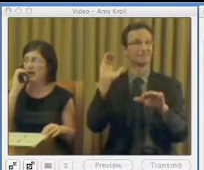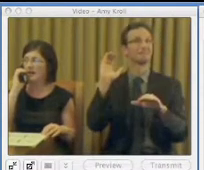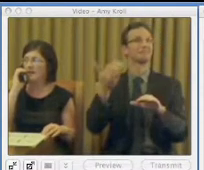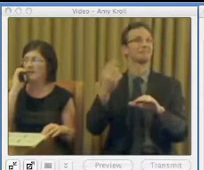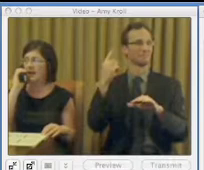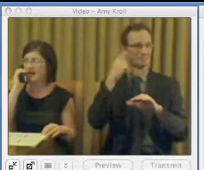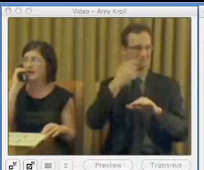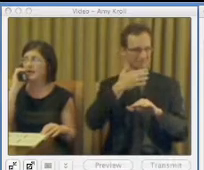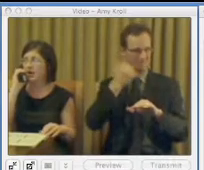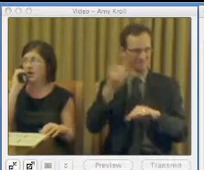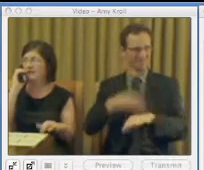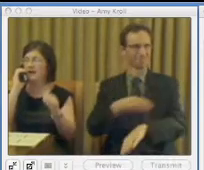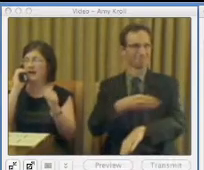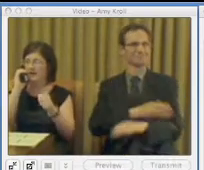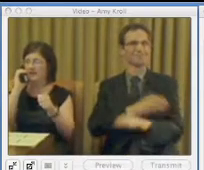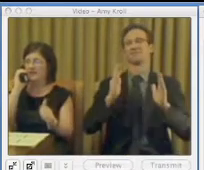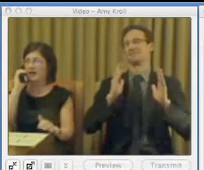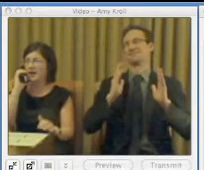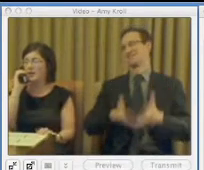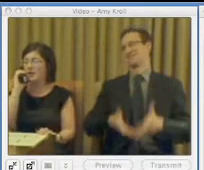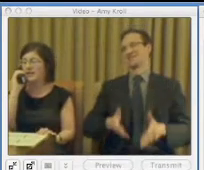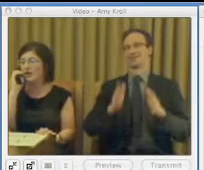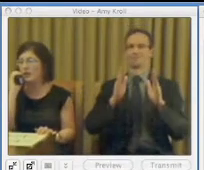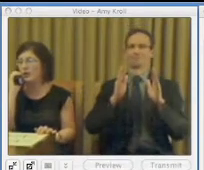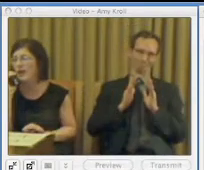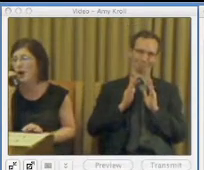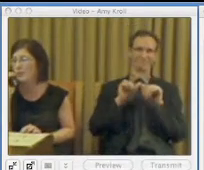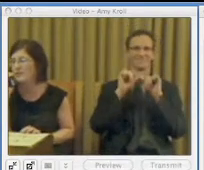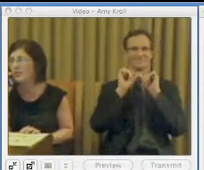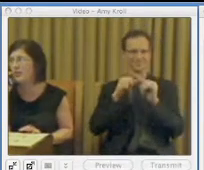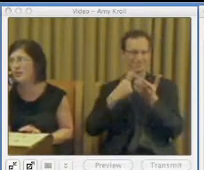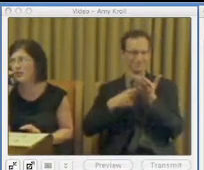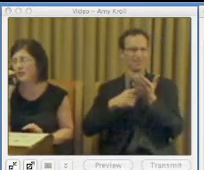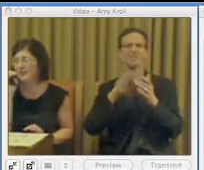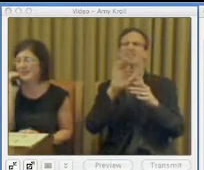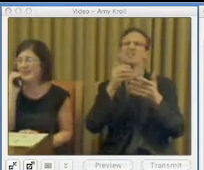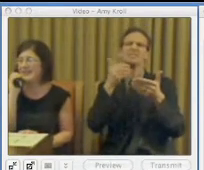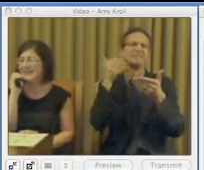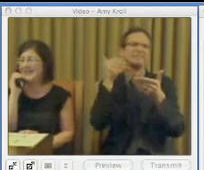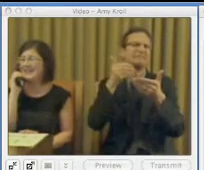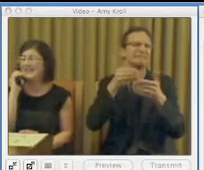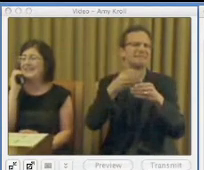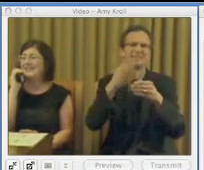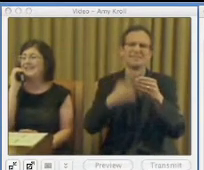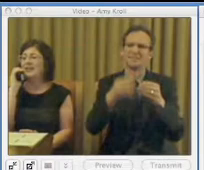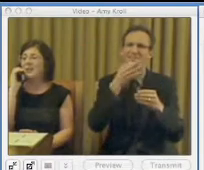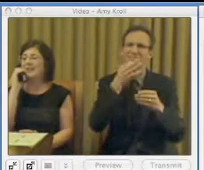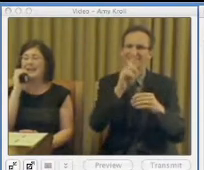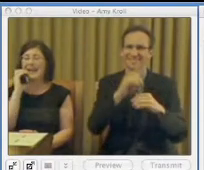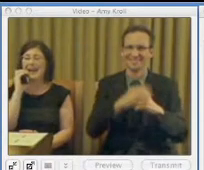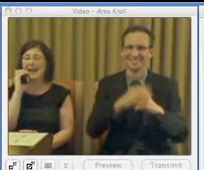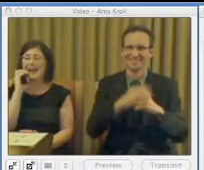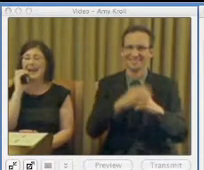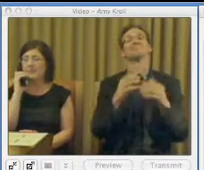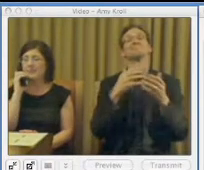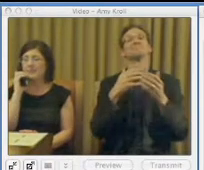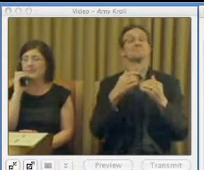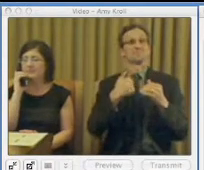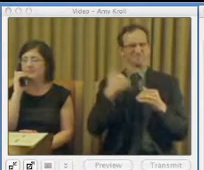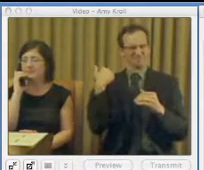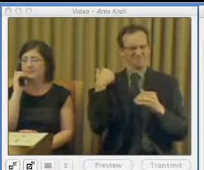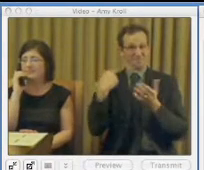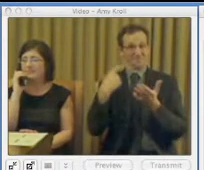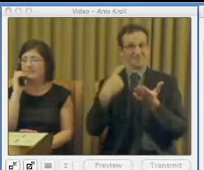Yes, better? Okay, yes, fine, excellent. I will continue. We're on the home stretch. So as